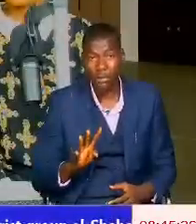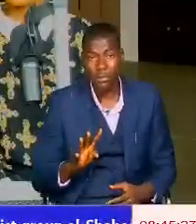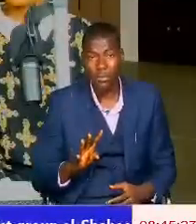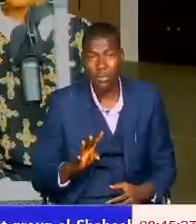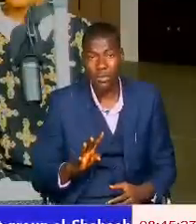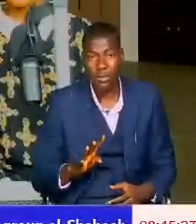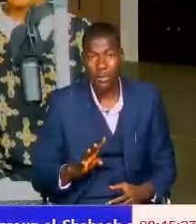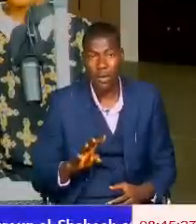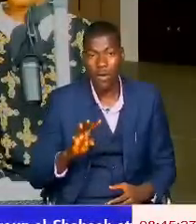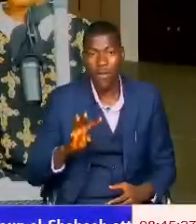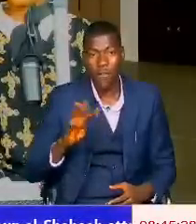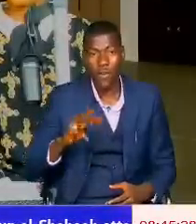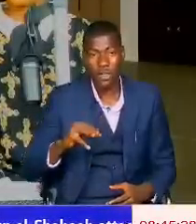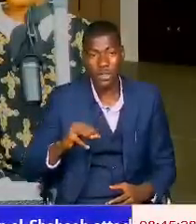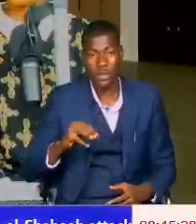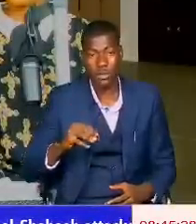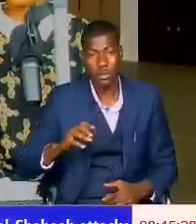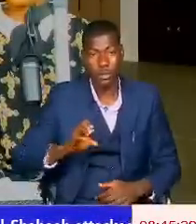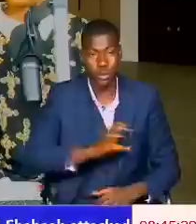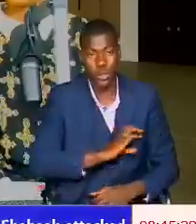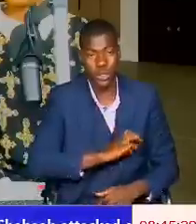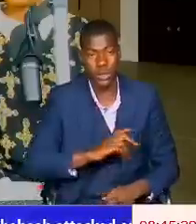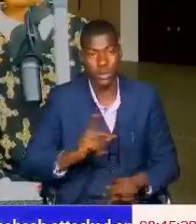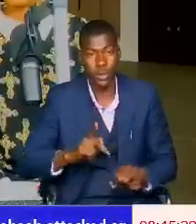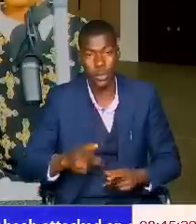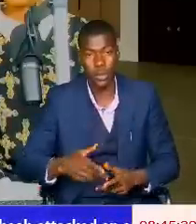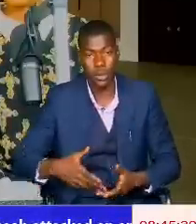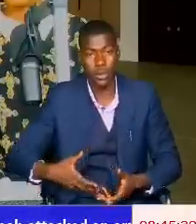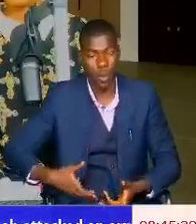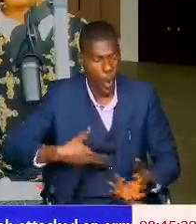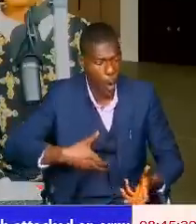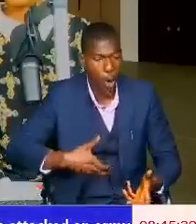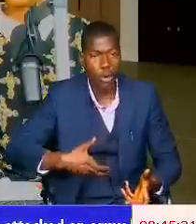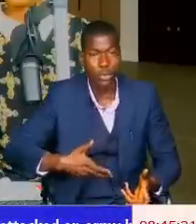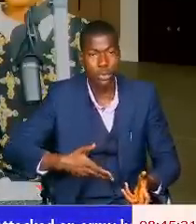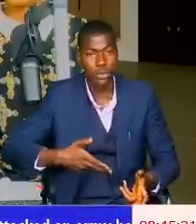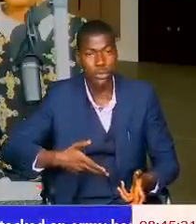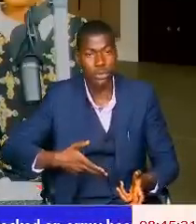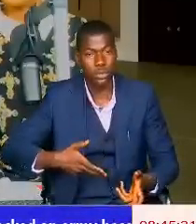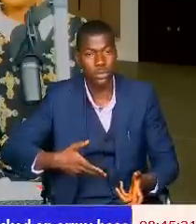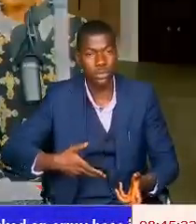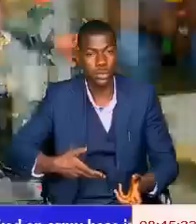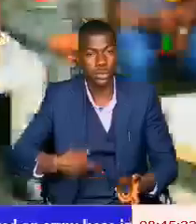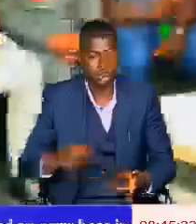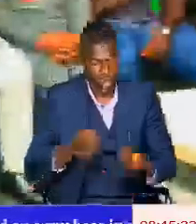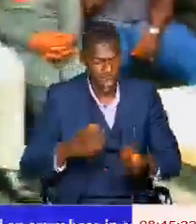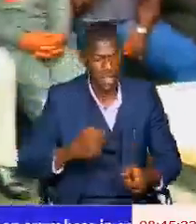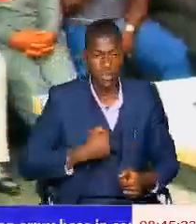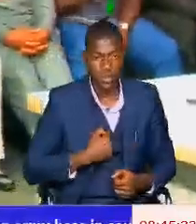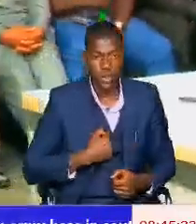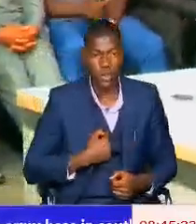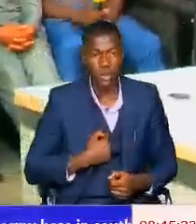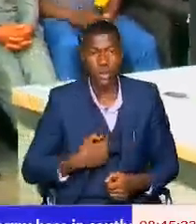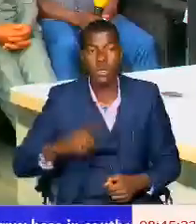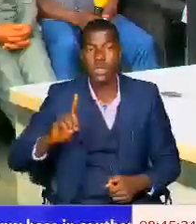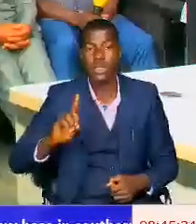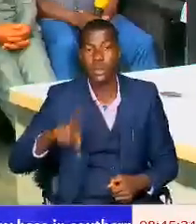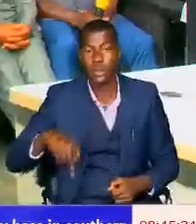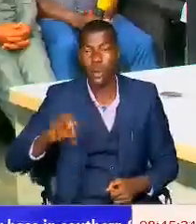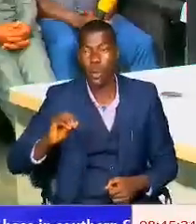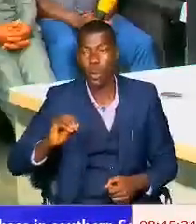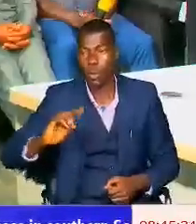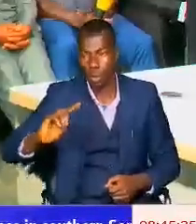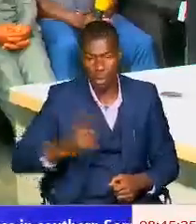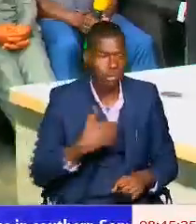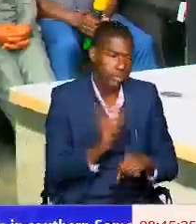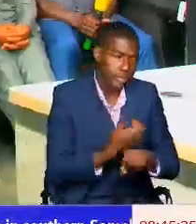14 policemen. Yes. Collect their guns. Come carry the guns. Come give me. Give you. Their DPO come they beg. I say, when I return their guns.